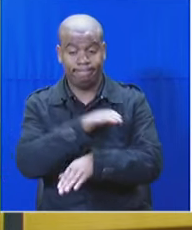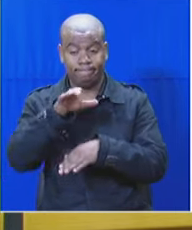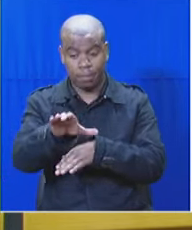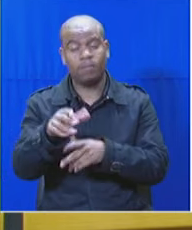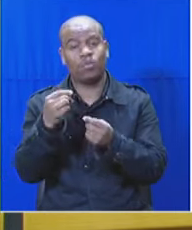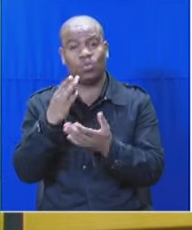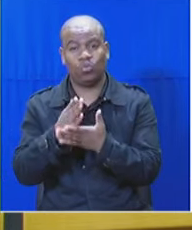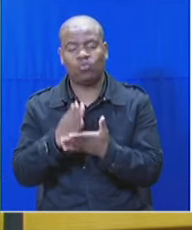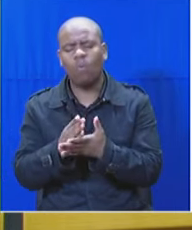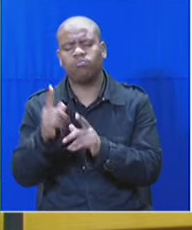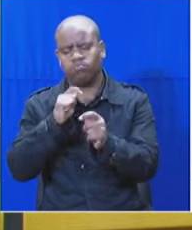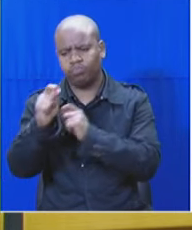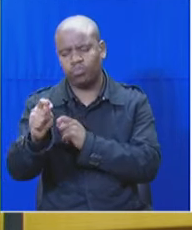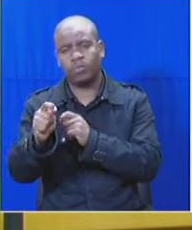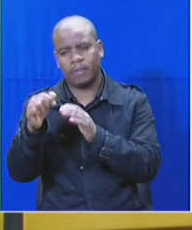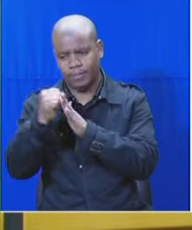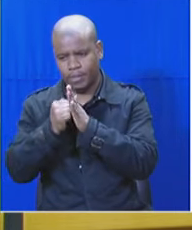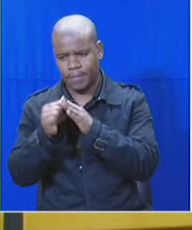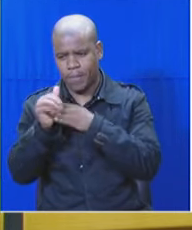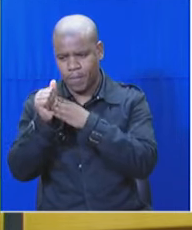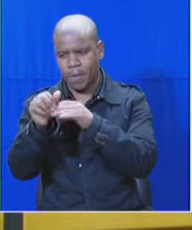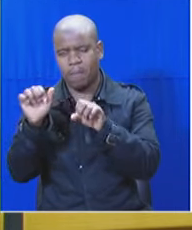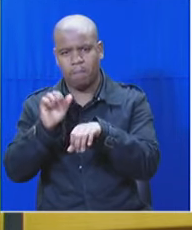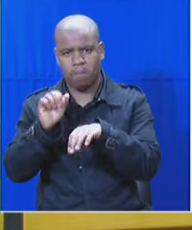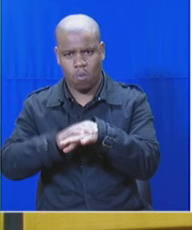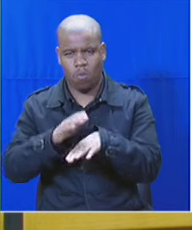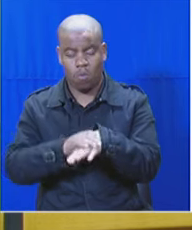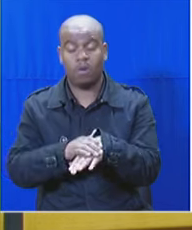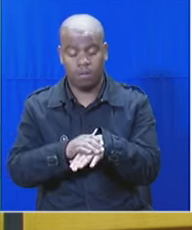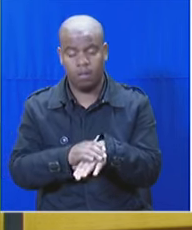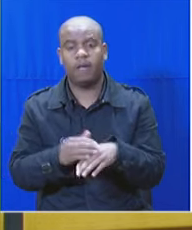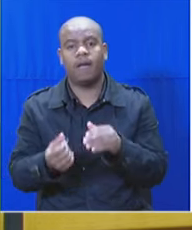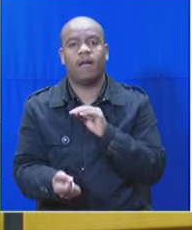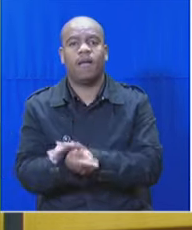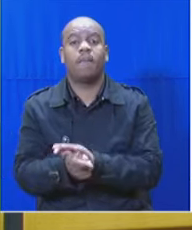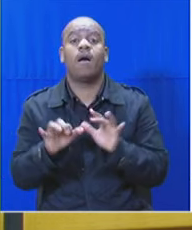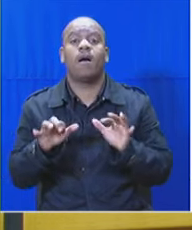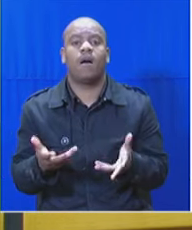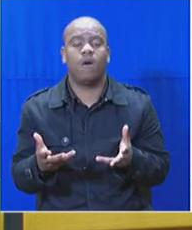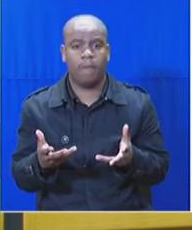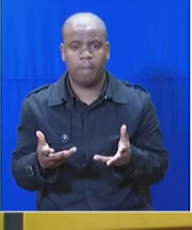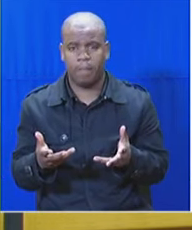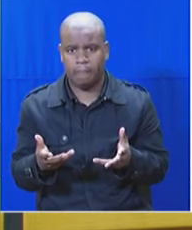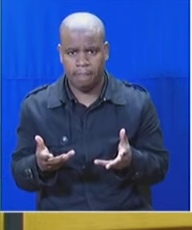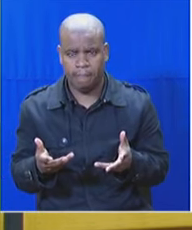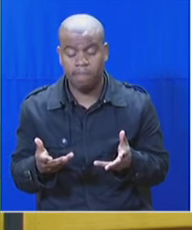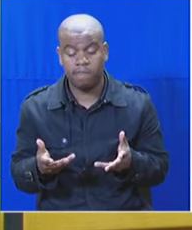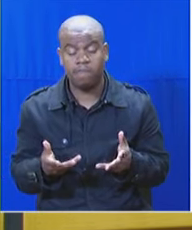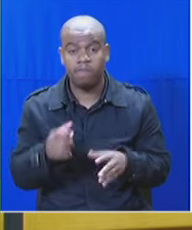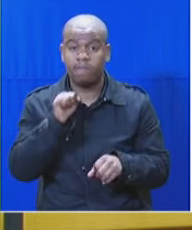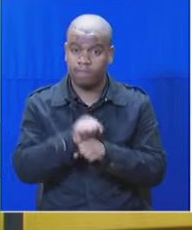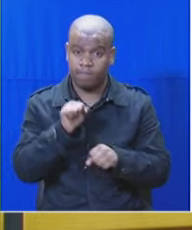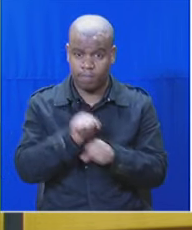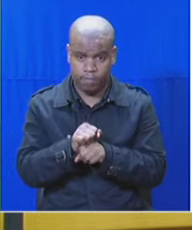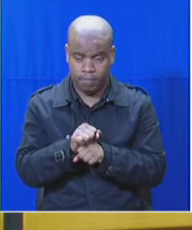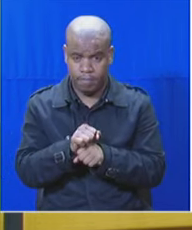unfolding transformation agenda. In particular, the ANC would do this by engaging an even faster and more vigorous gear